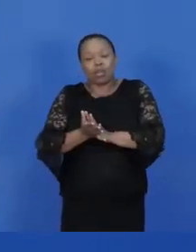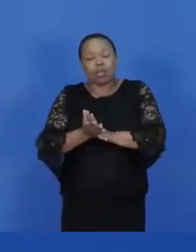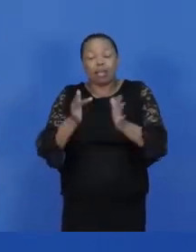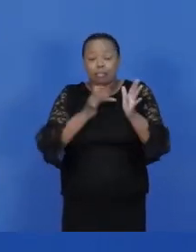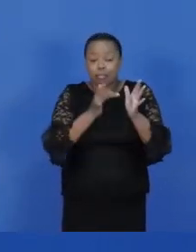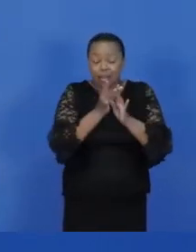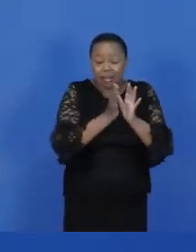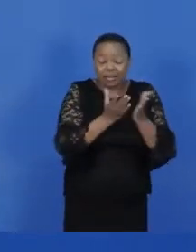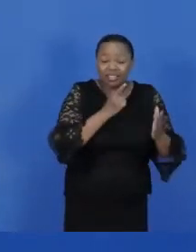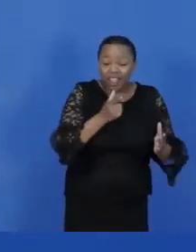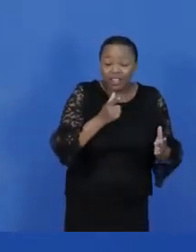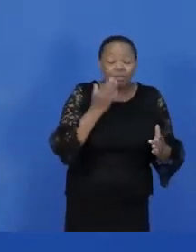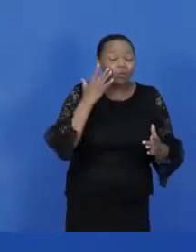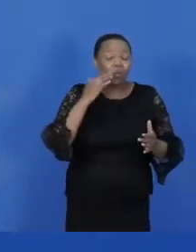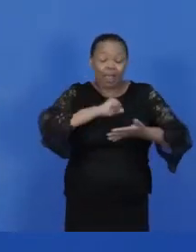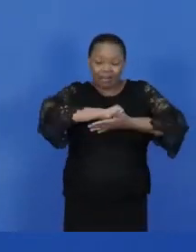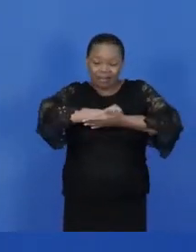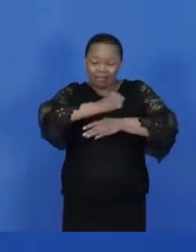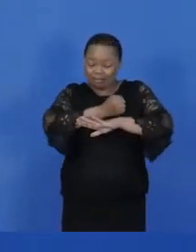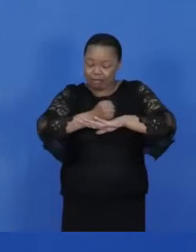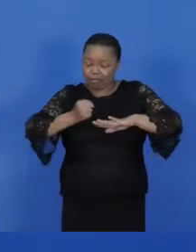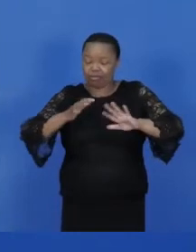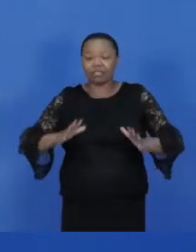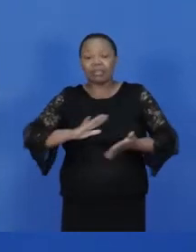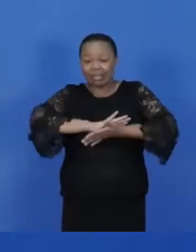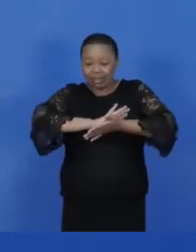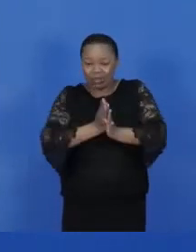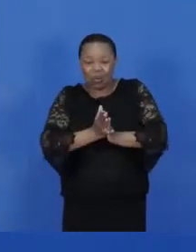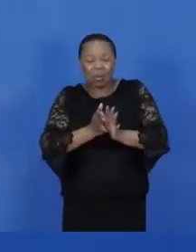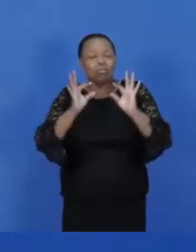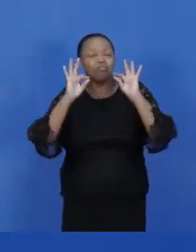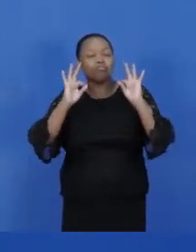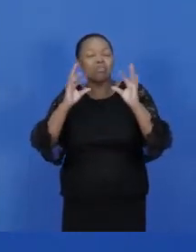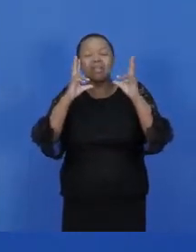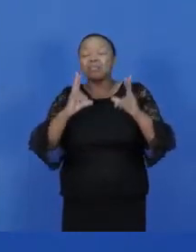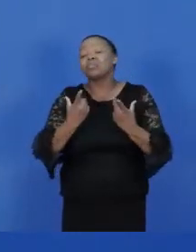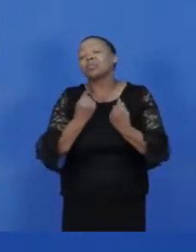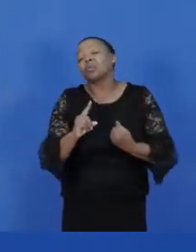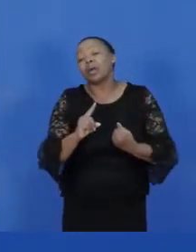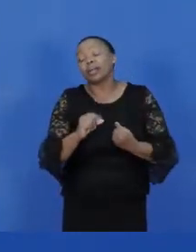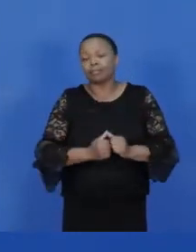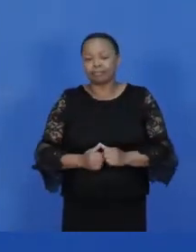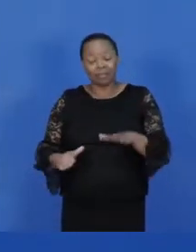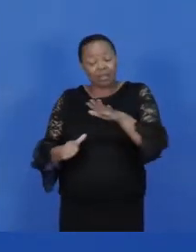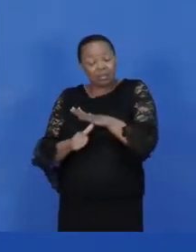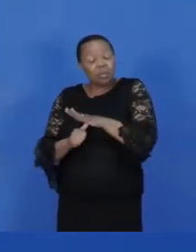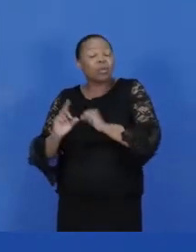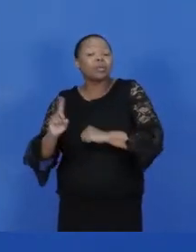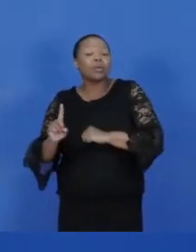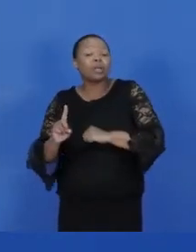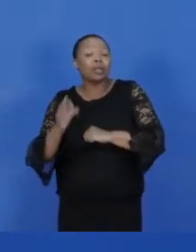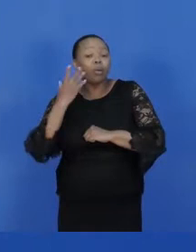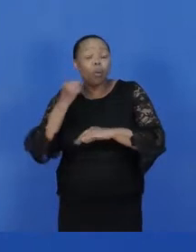11 verse 3, when the foundations are destroyed, what shall the righteous do? So it's important to understand that